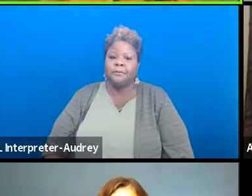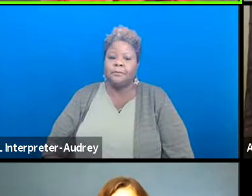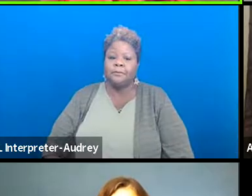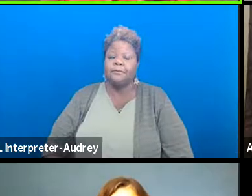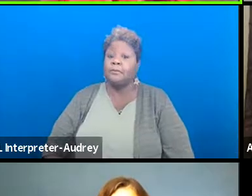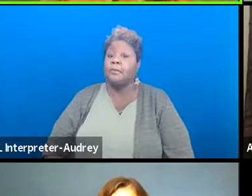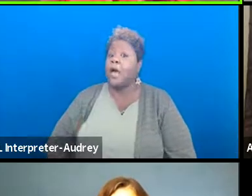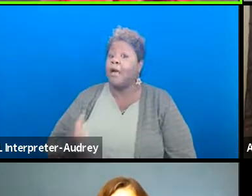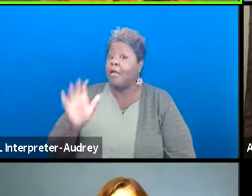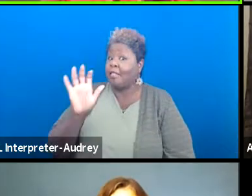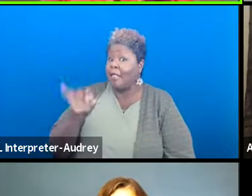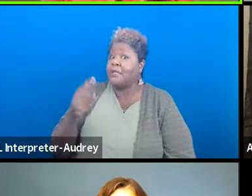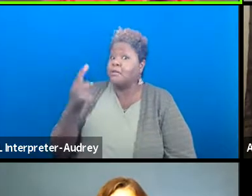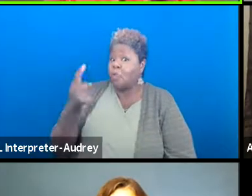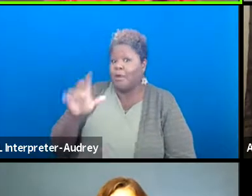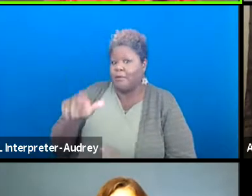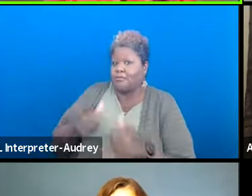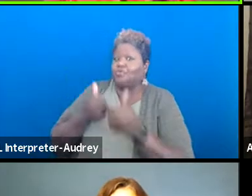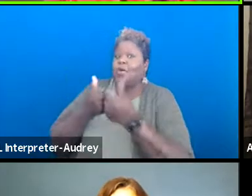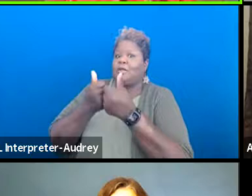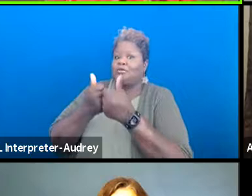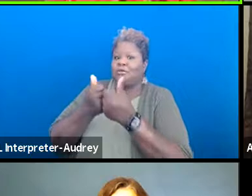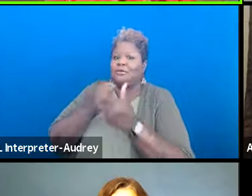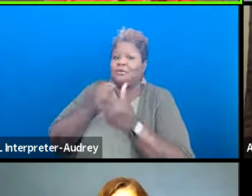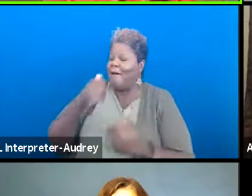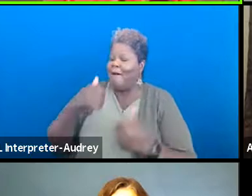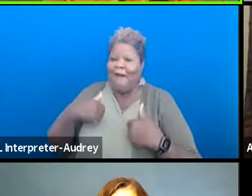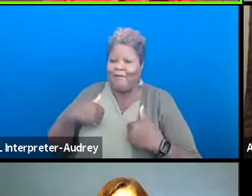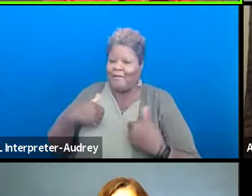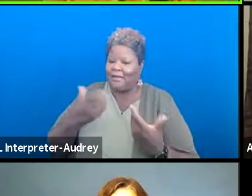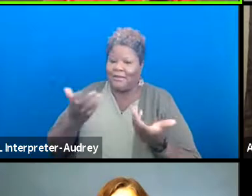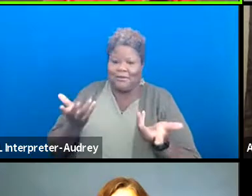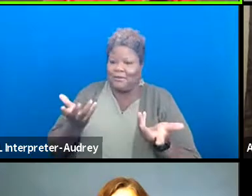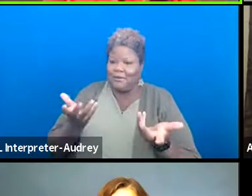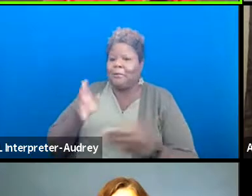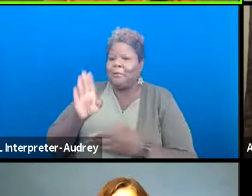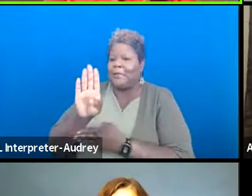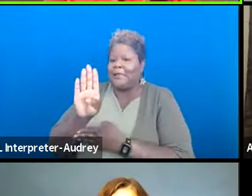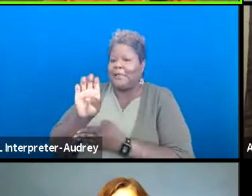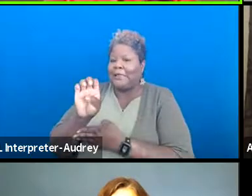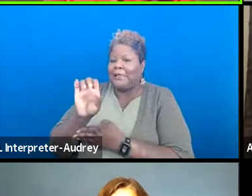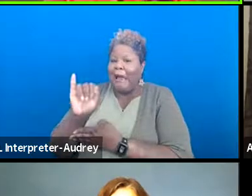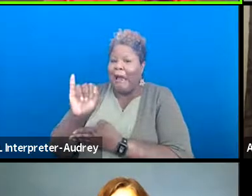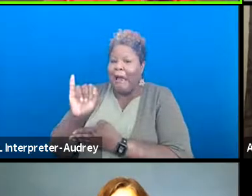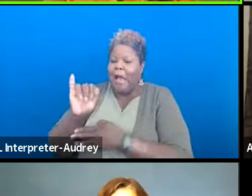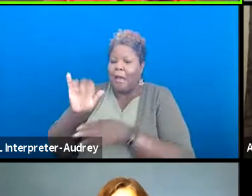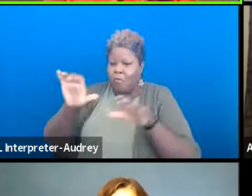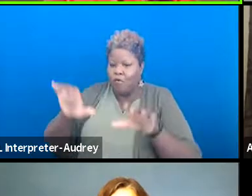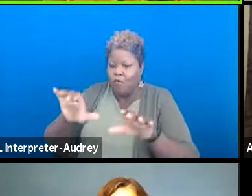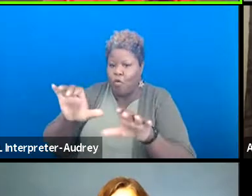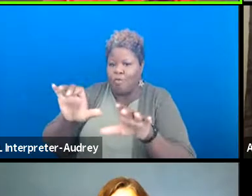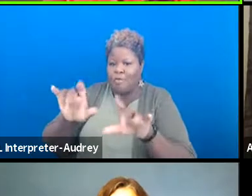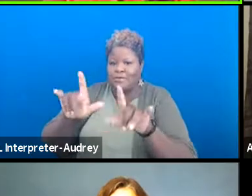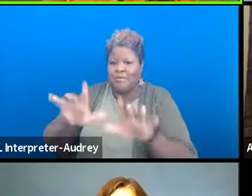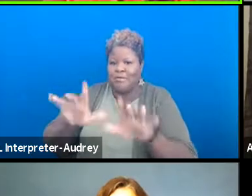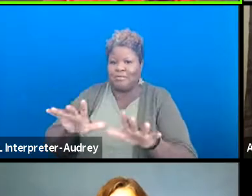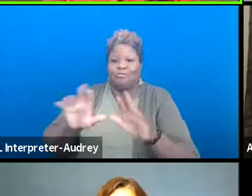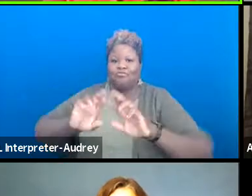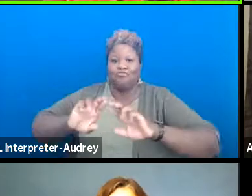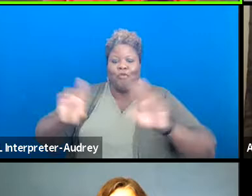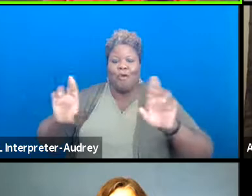And again, that is one of the challenges, is not having the BEI, the performance portion for